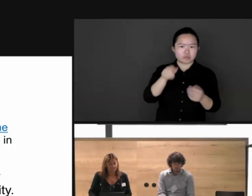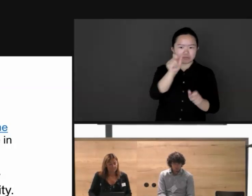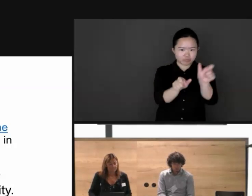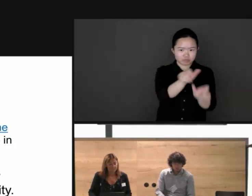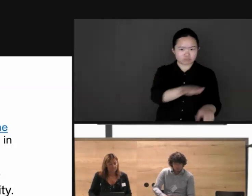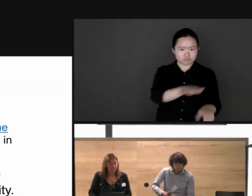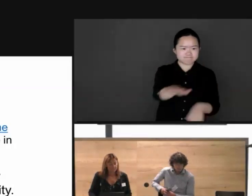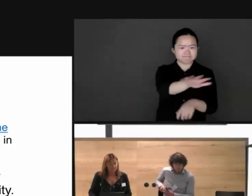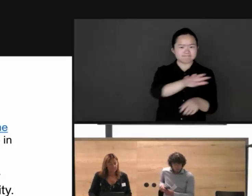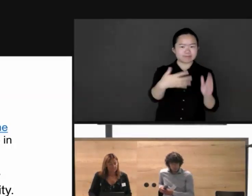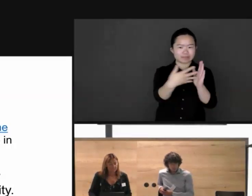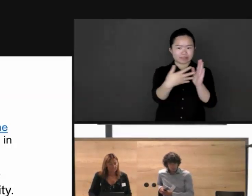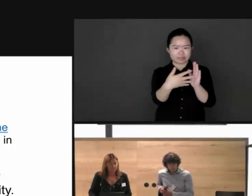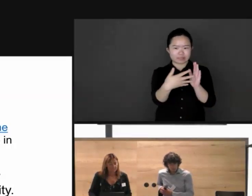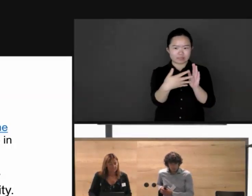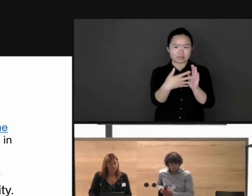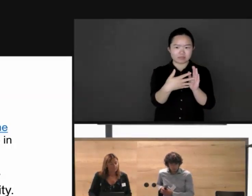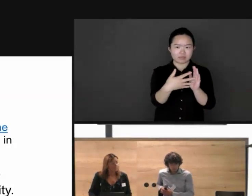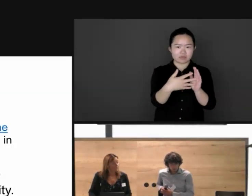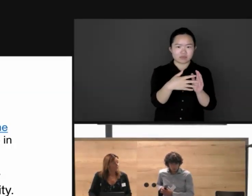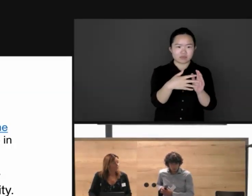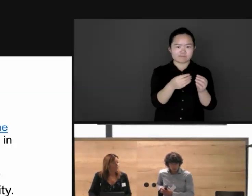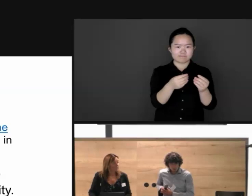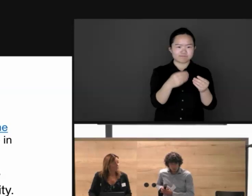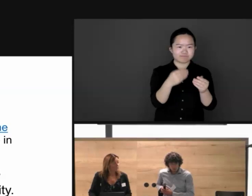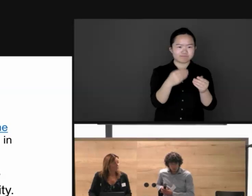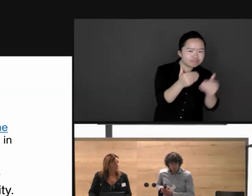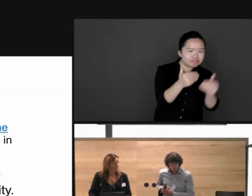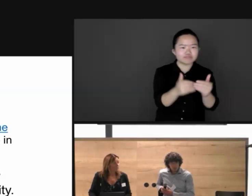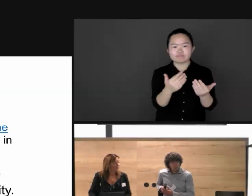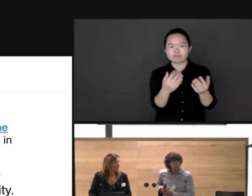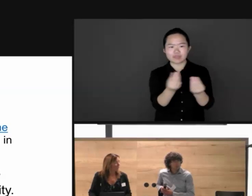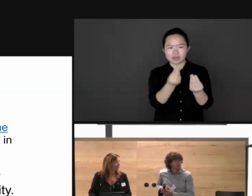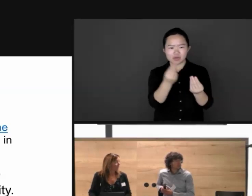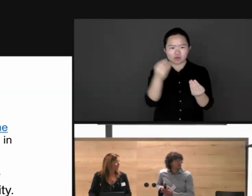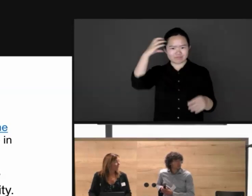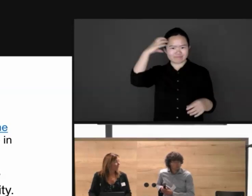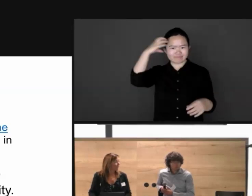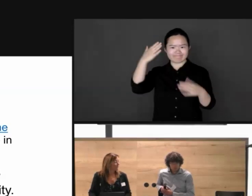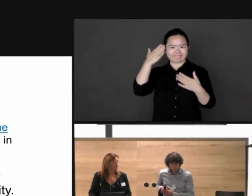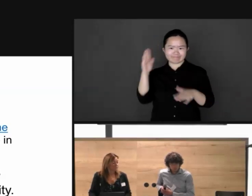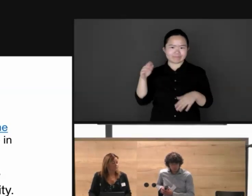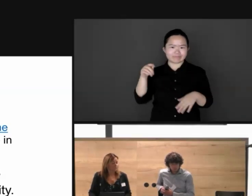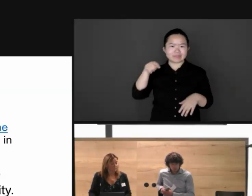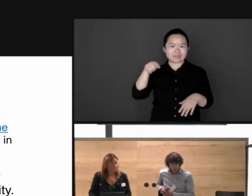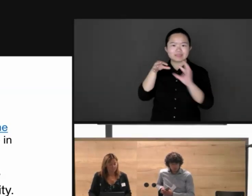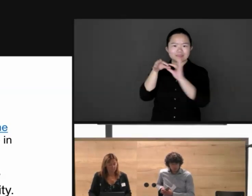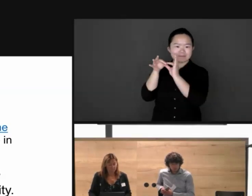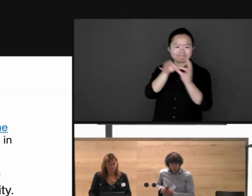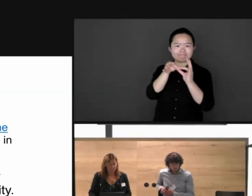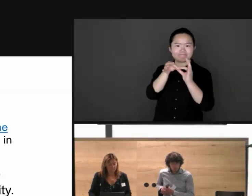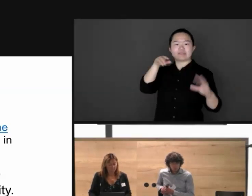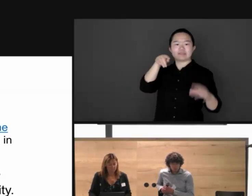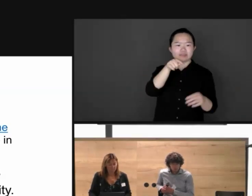authority highlights for those who implement accessibility requirements that user feedback is essential to take into